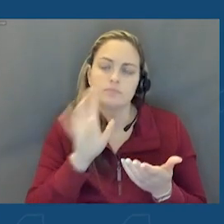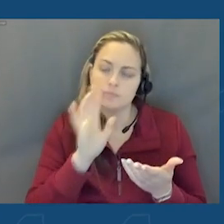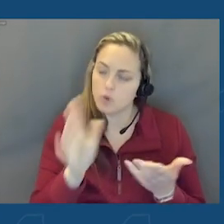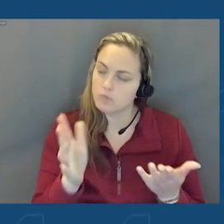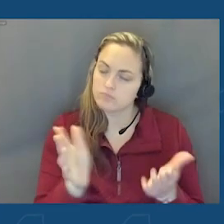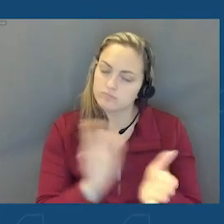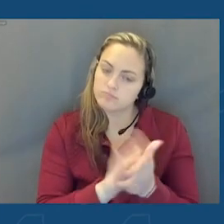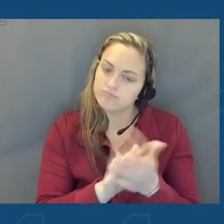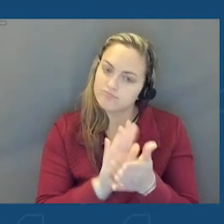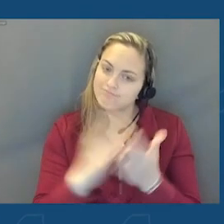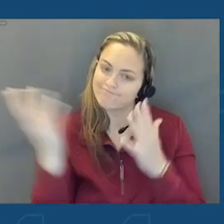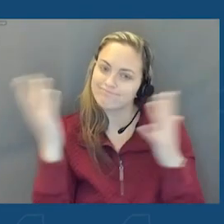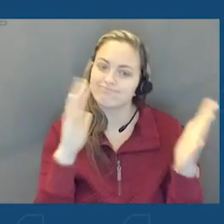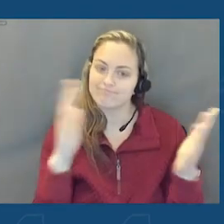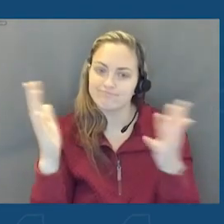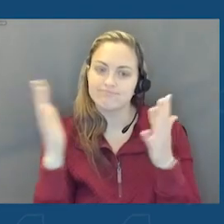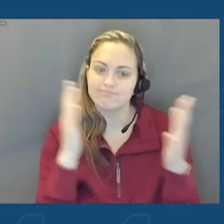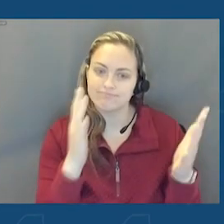of